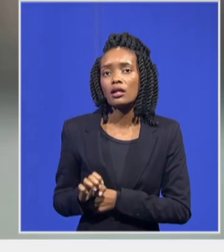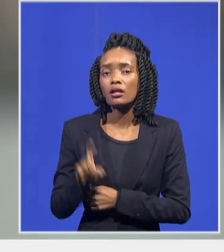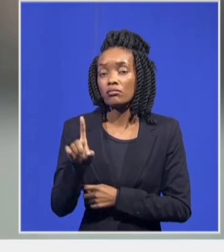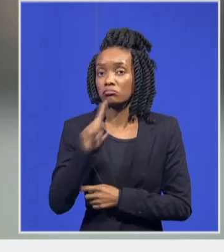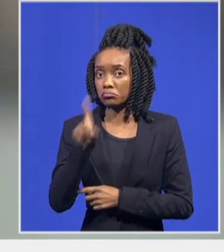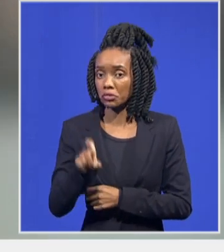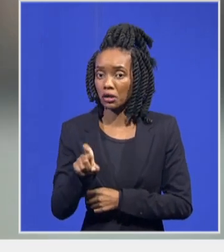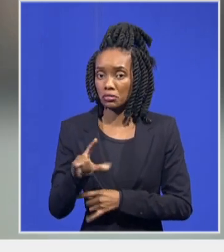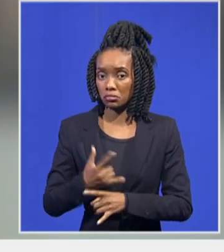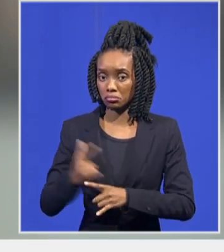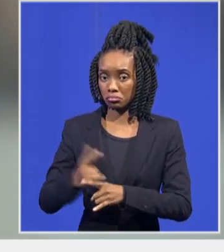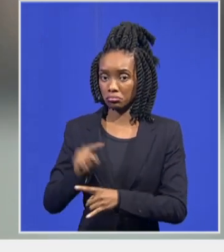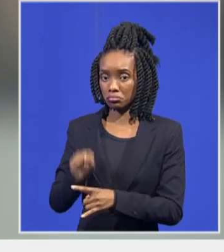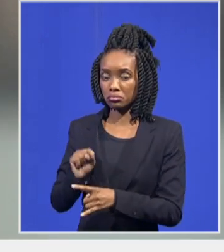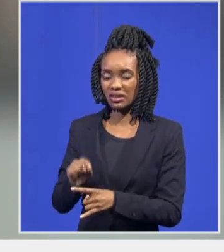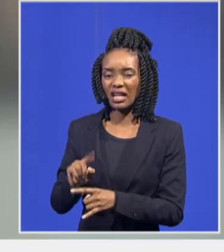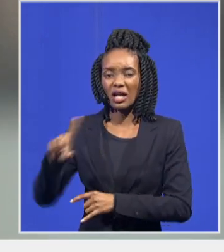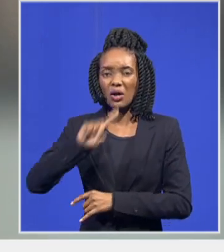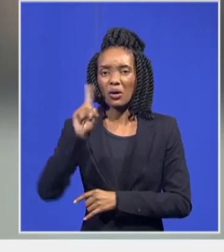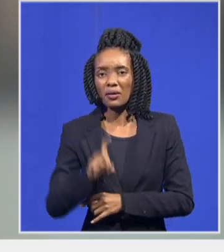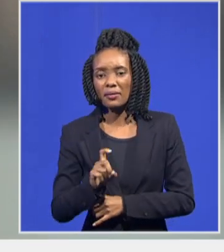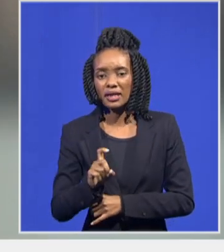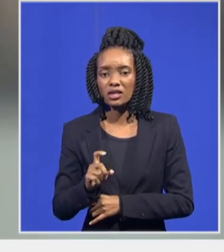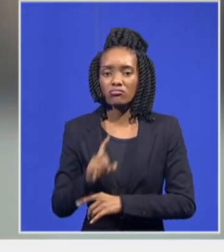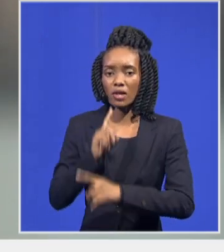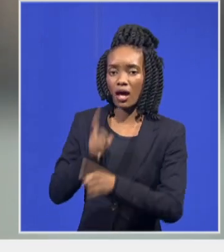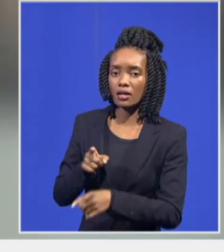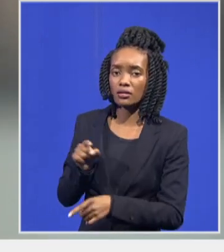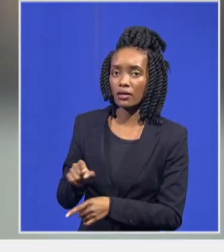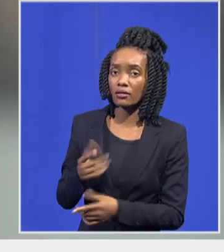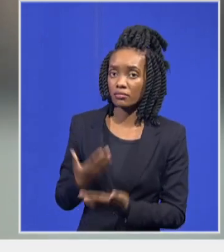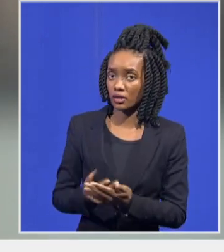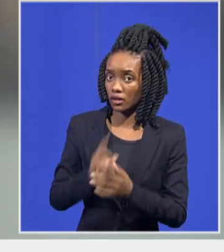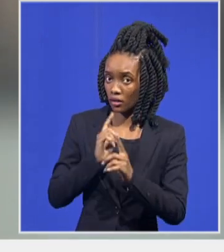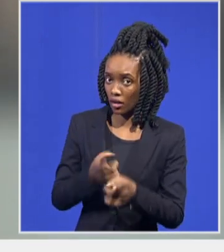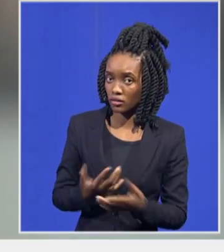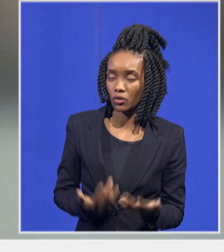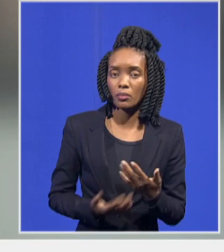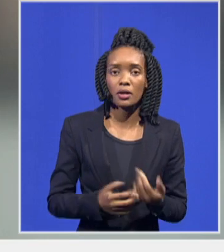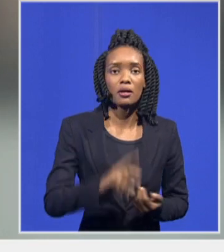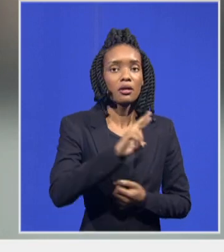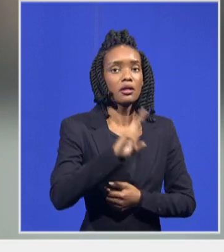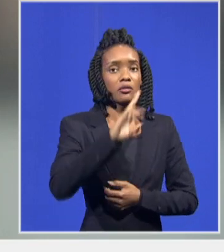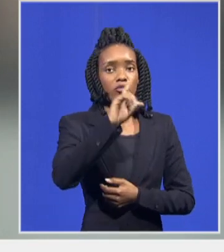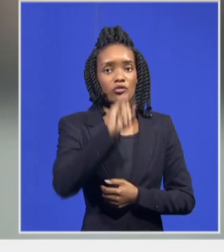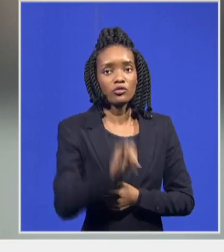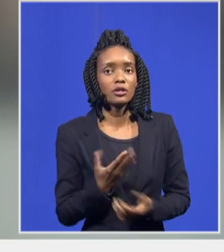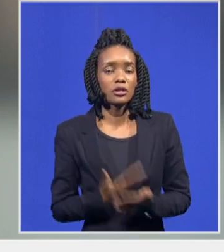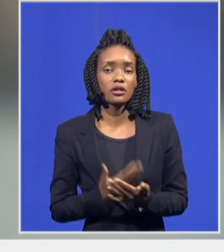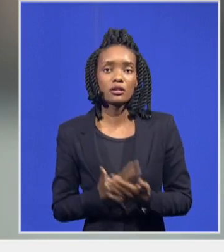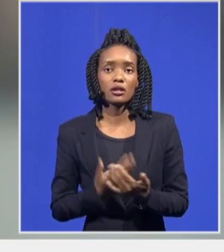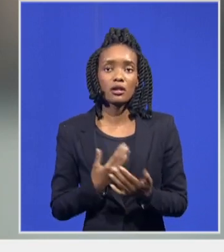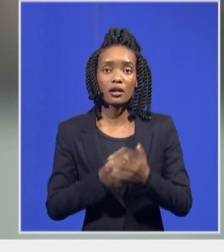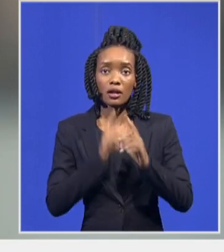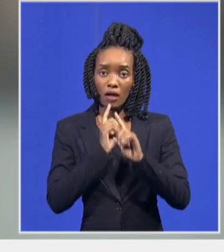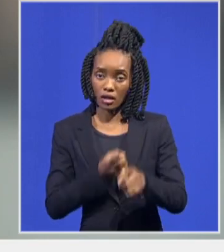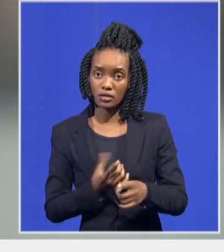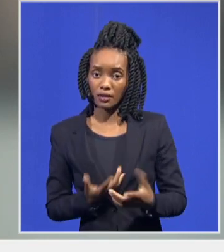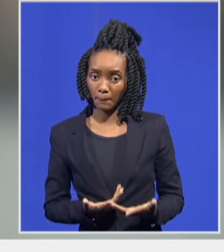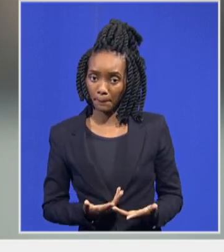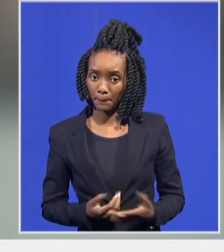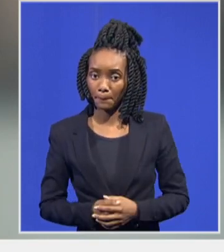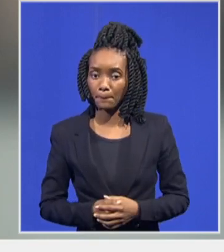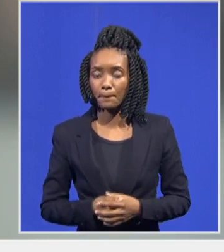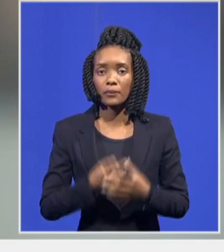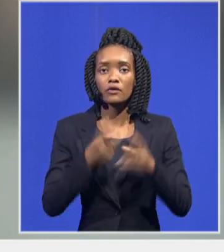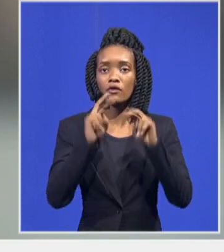the Q&A? Yes, please do that. And if Rudy perhaps is best positioned to answer the question with respect to